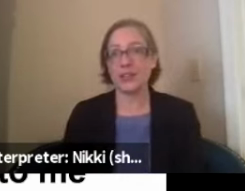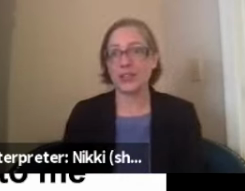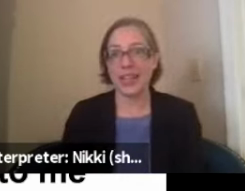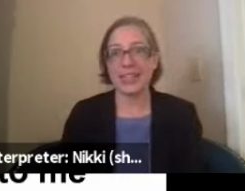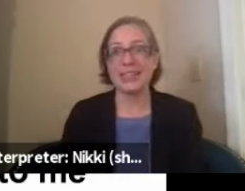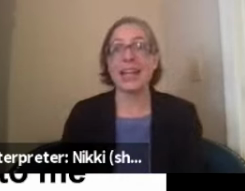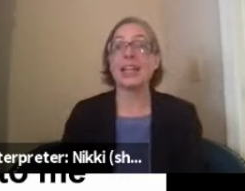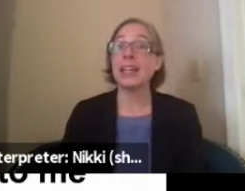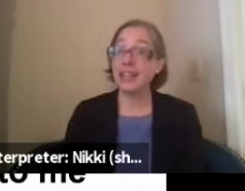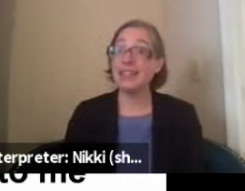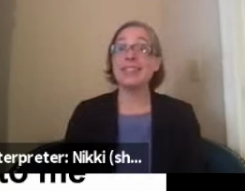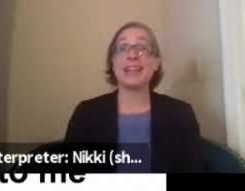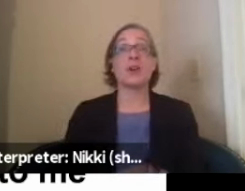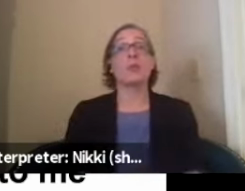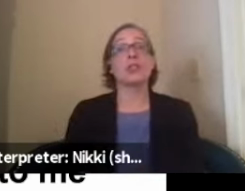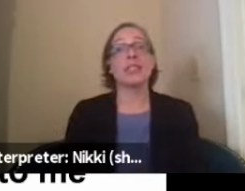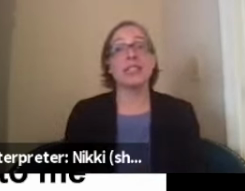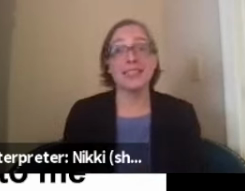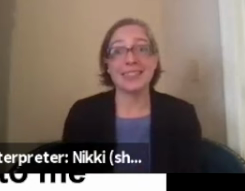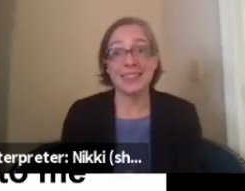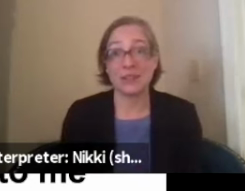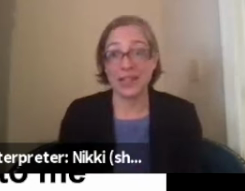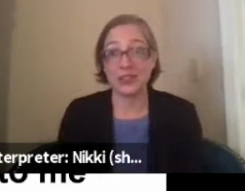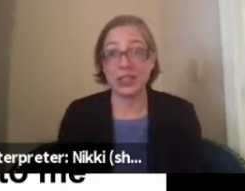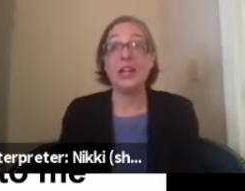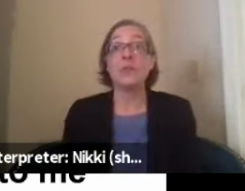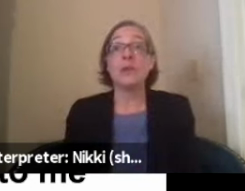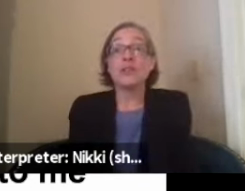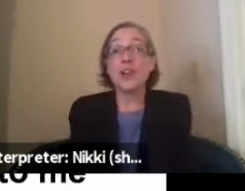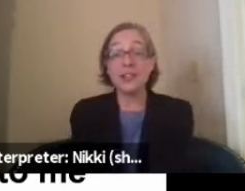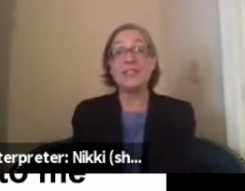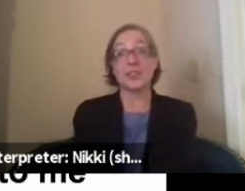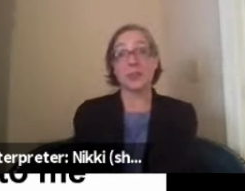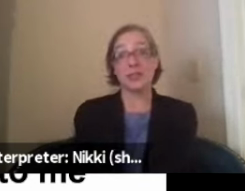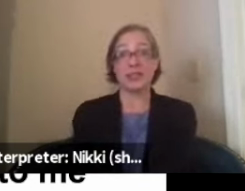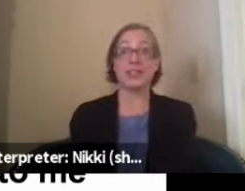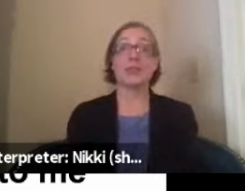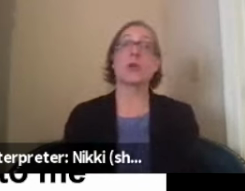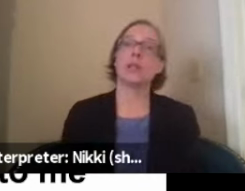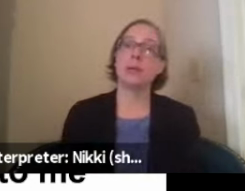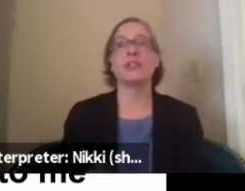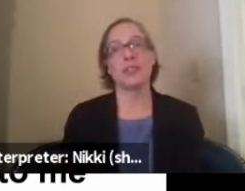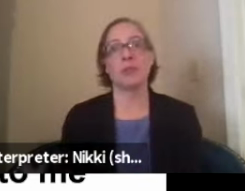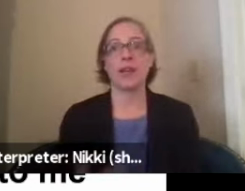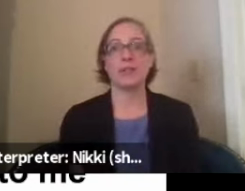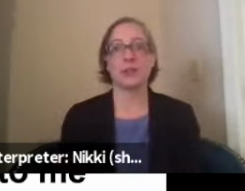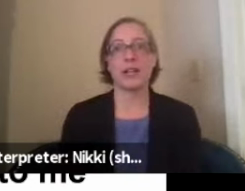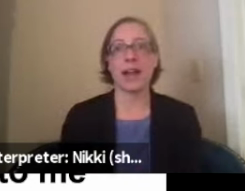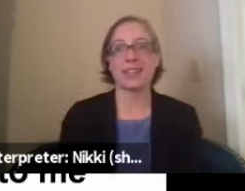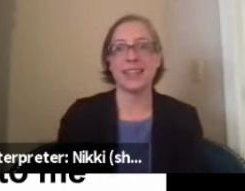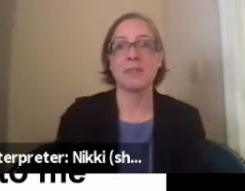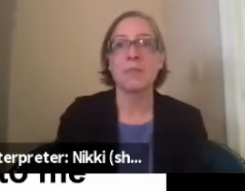to understand. And again, take the whole person into consideration when you're talking to your patients or when patients and